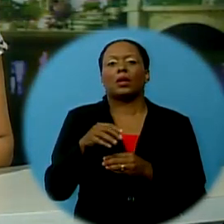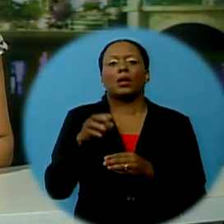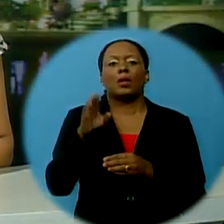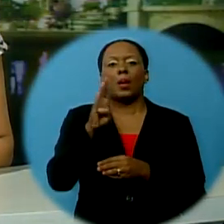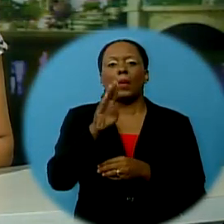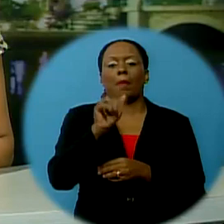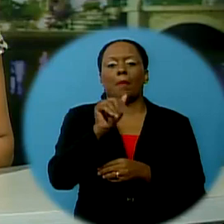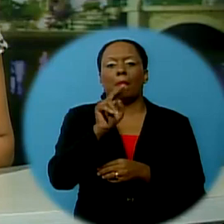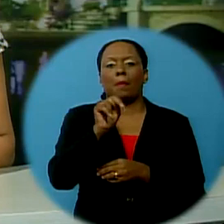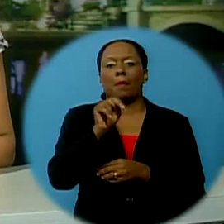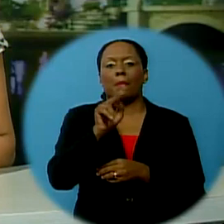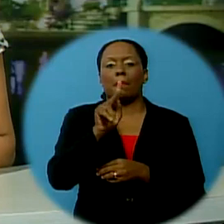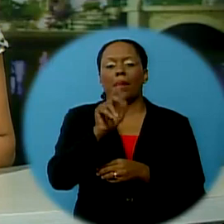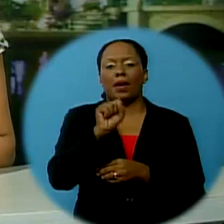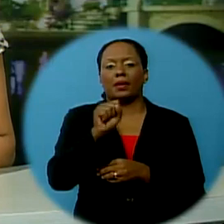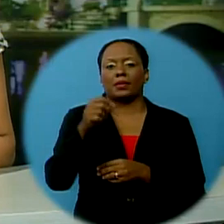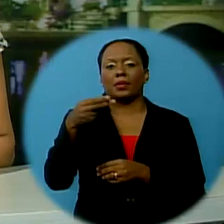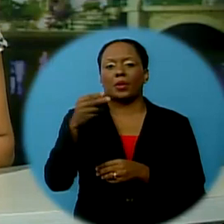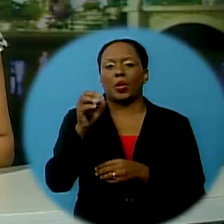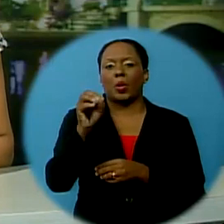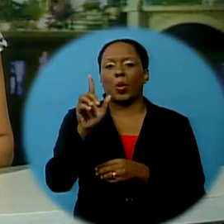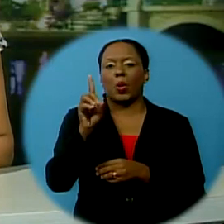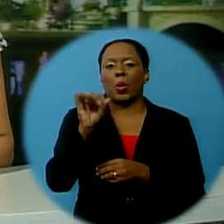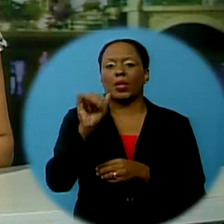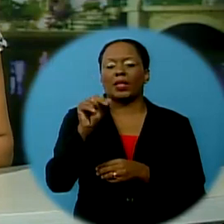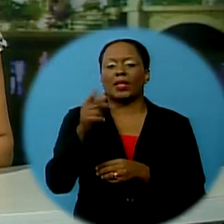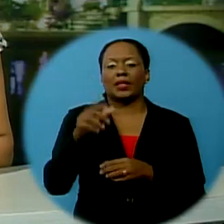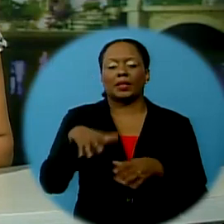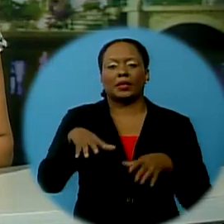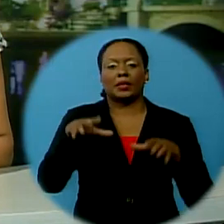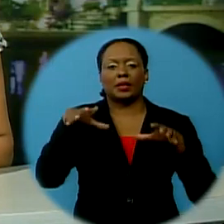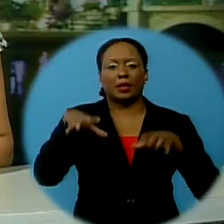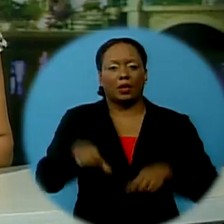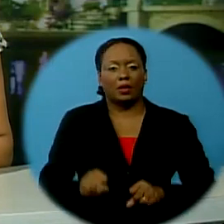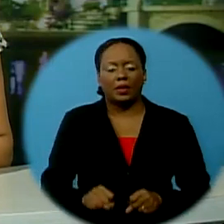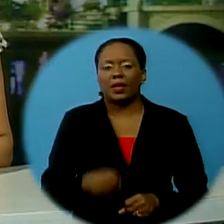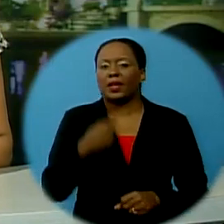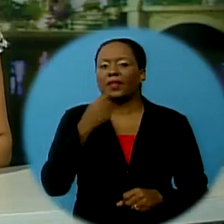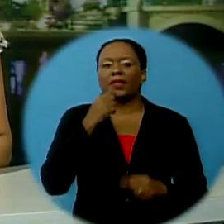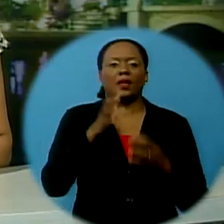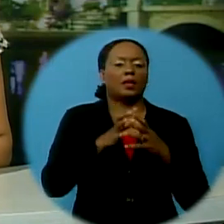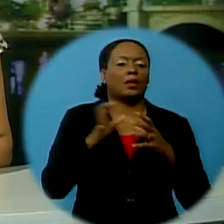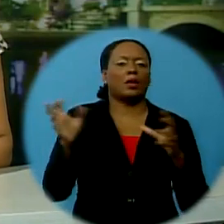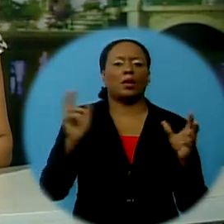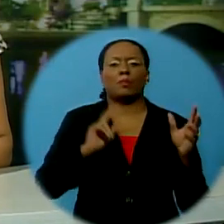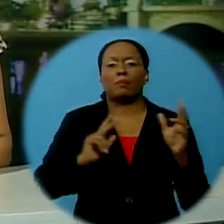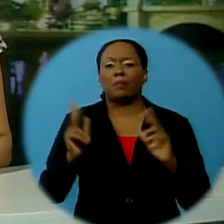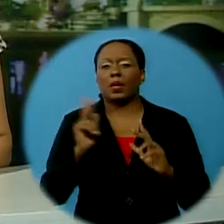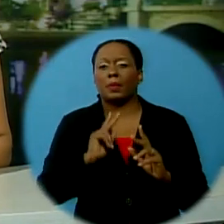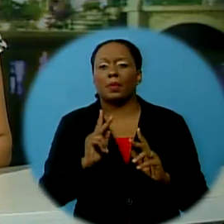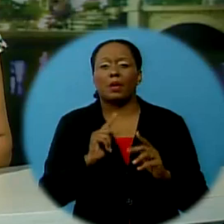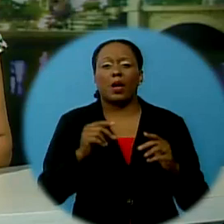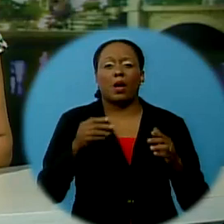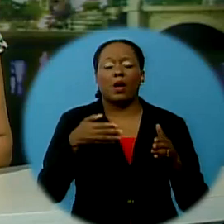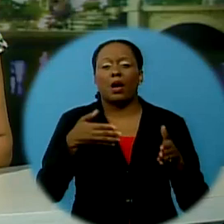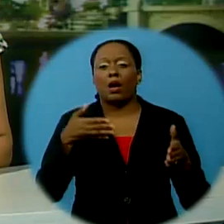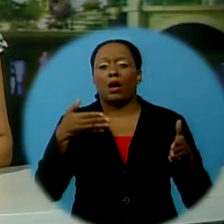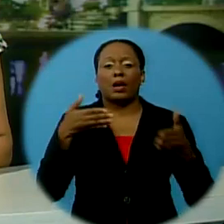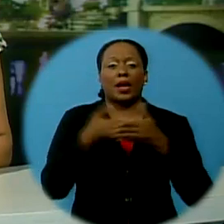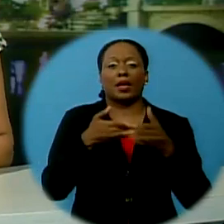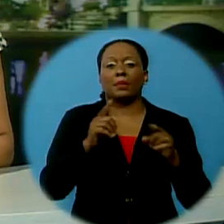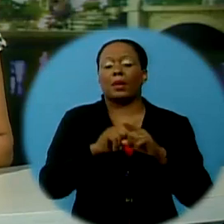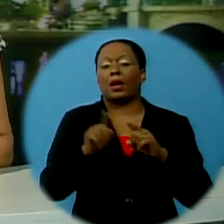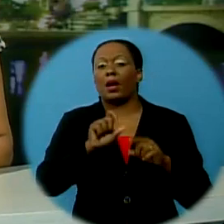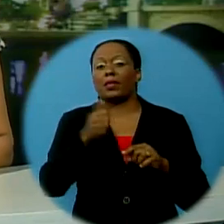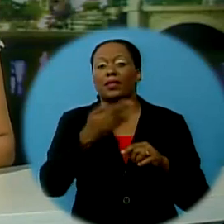there is often a huge hue and cry when entities from outside try to take over Barbadian companies, there are some other key issues